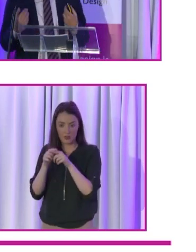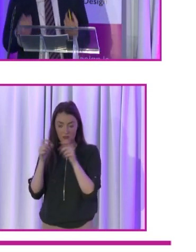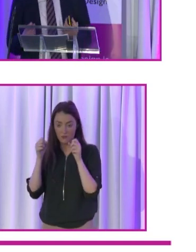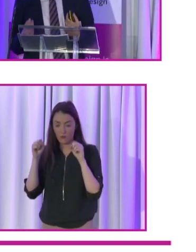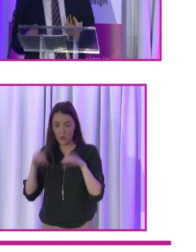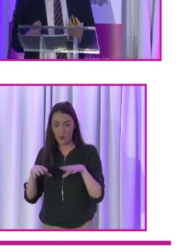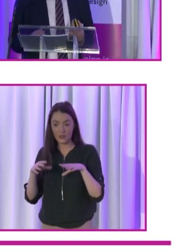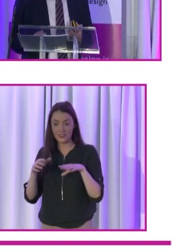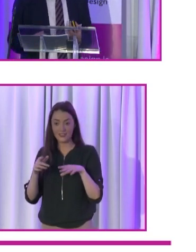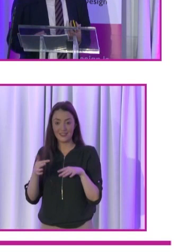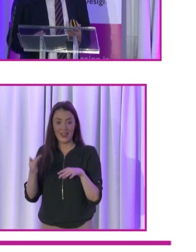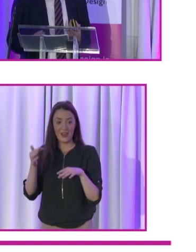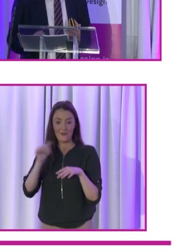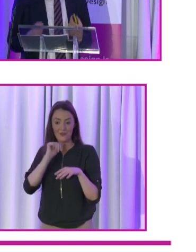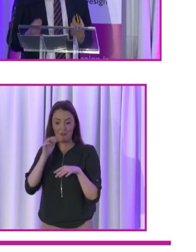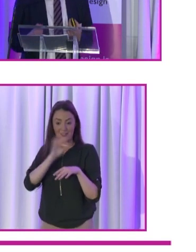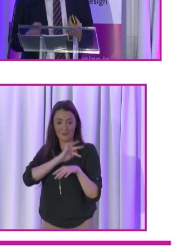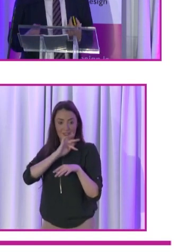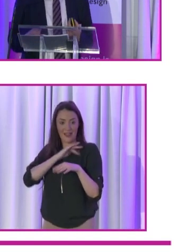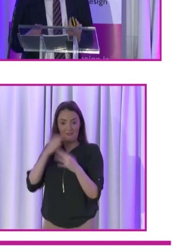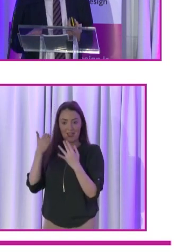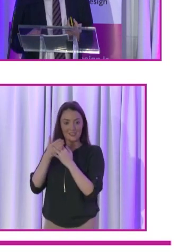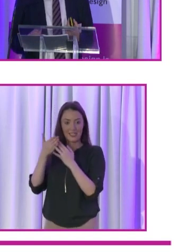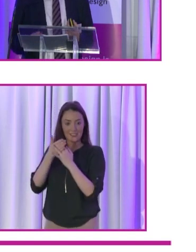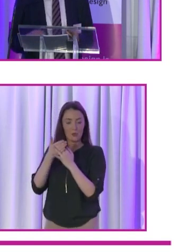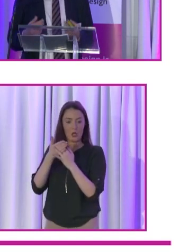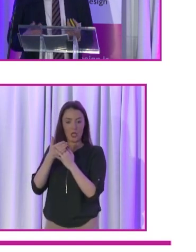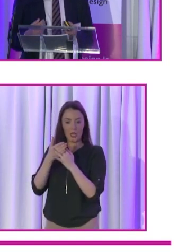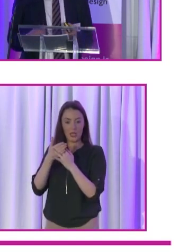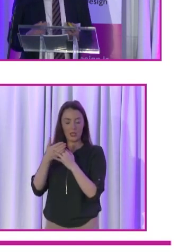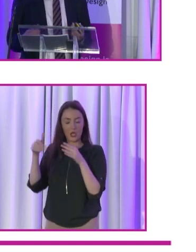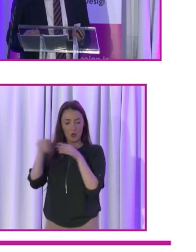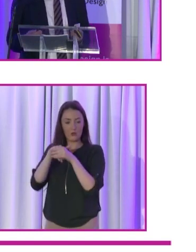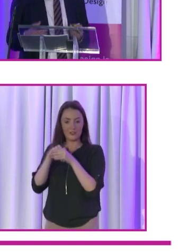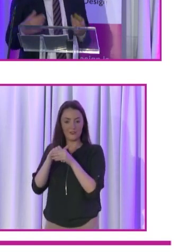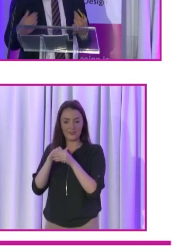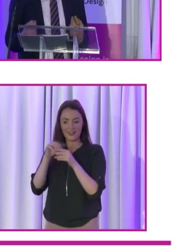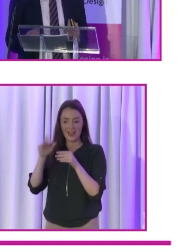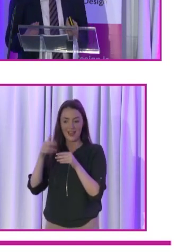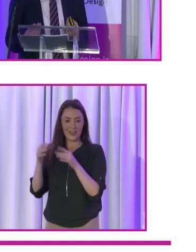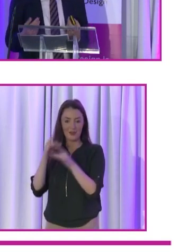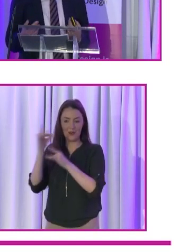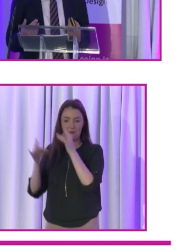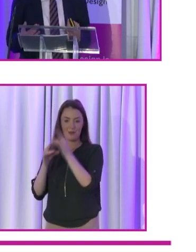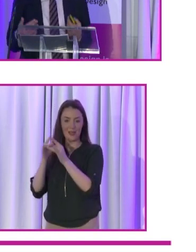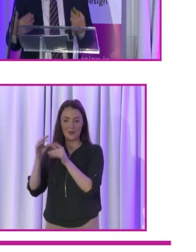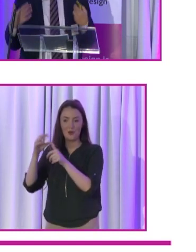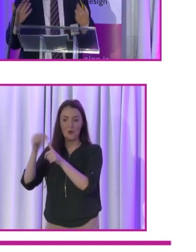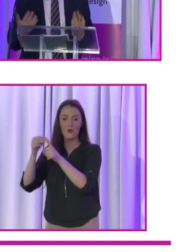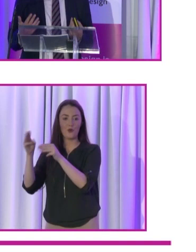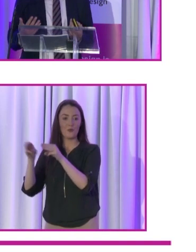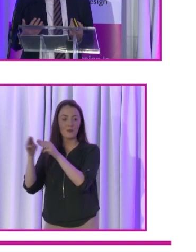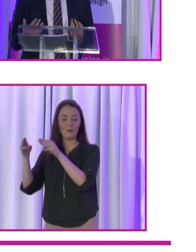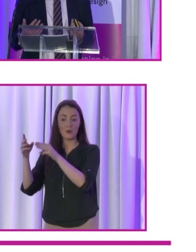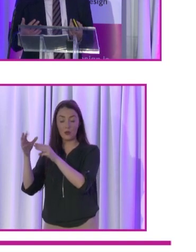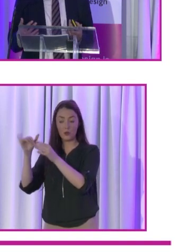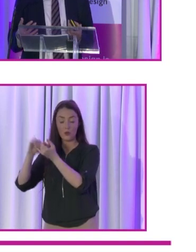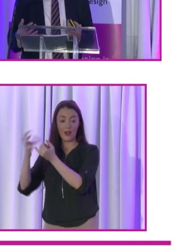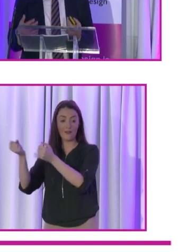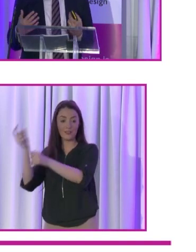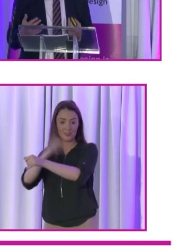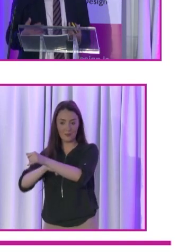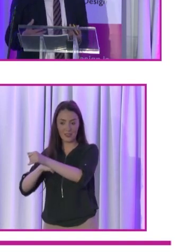make themselves accessible and inclusive, there will be no possibility for many persons with disabilities to